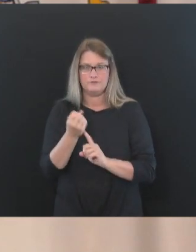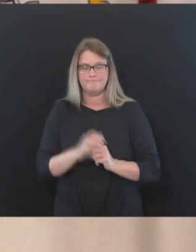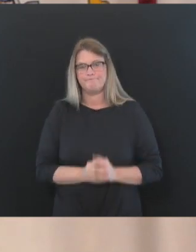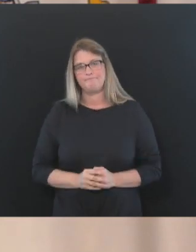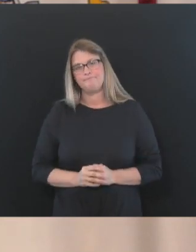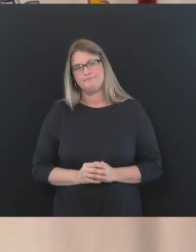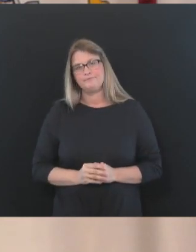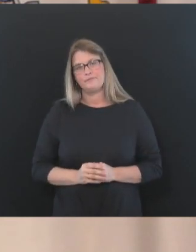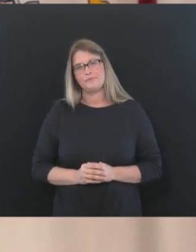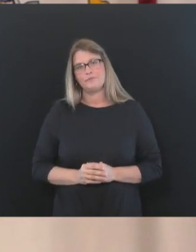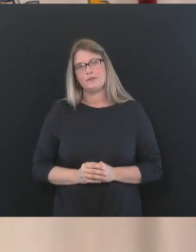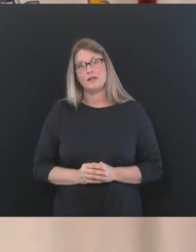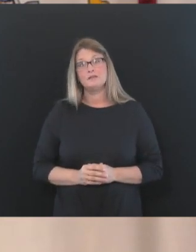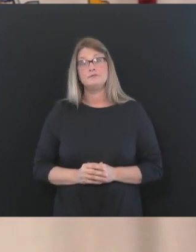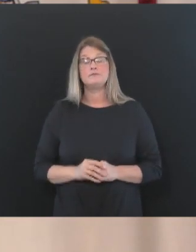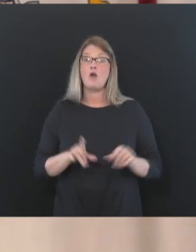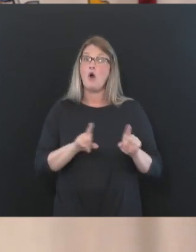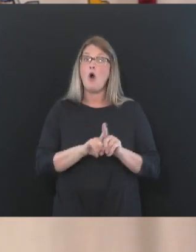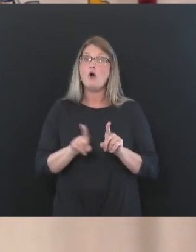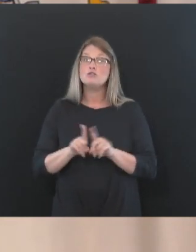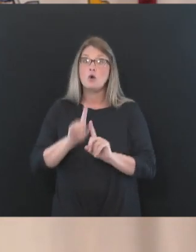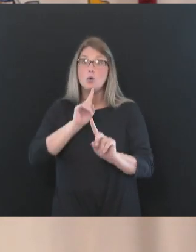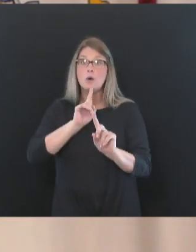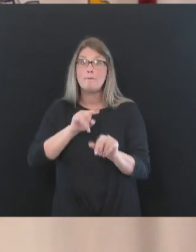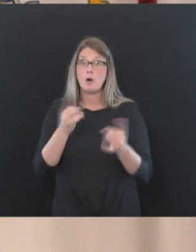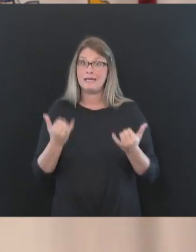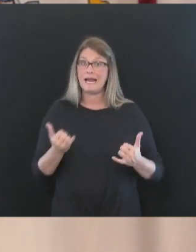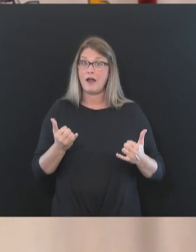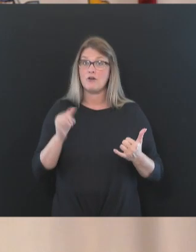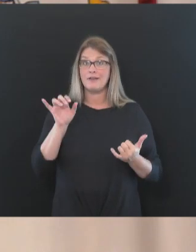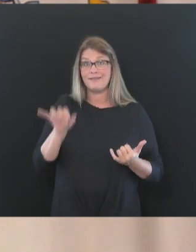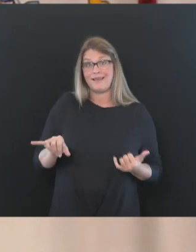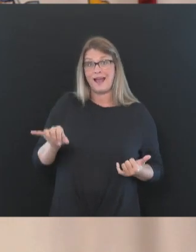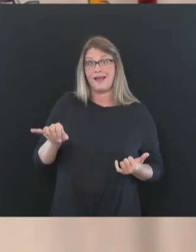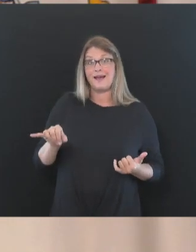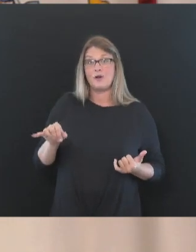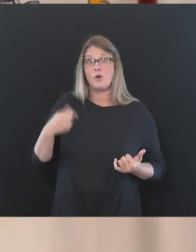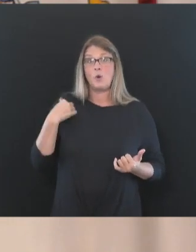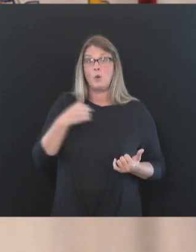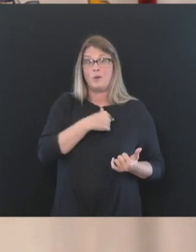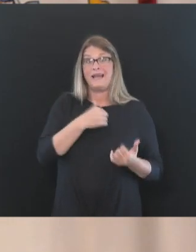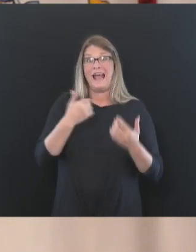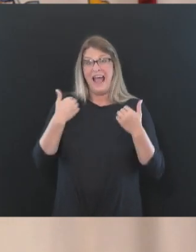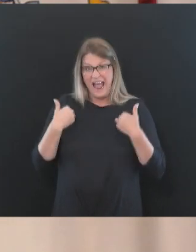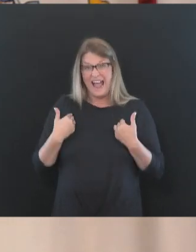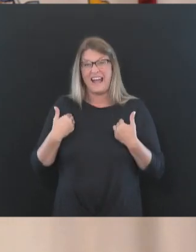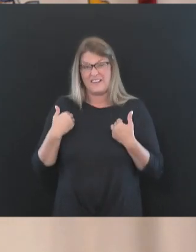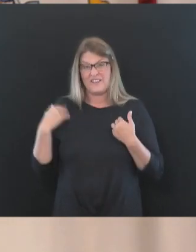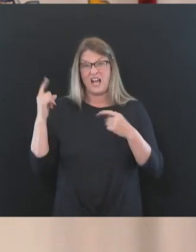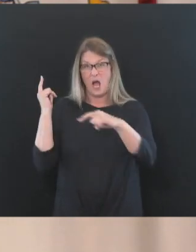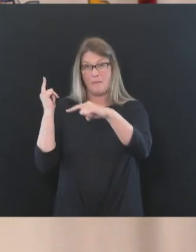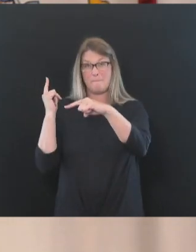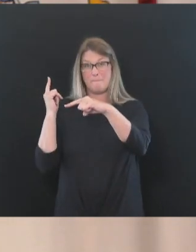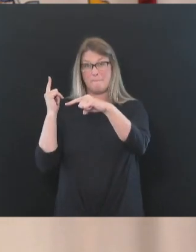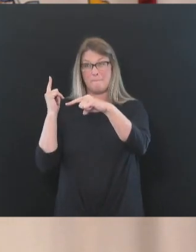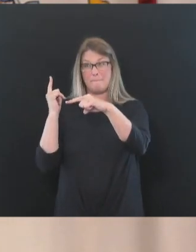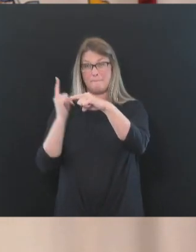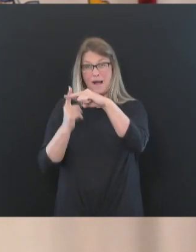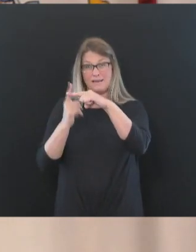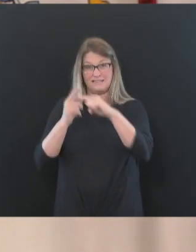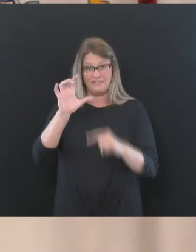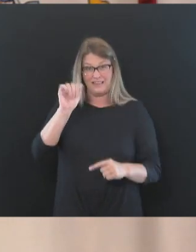I'd also like to report at this time that we have had a positive, a person